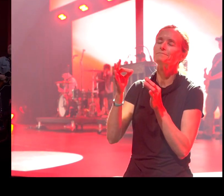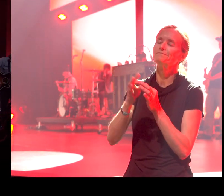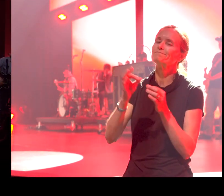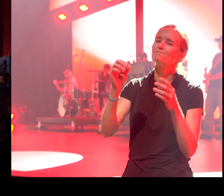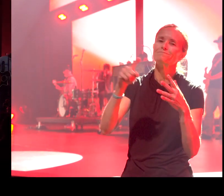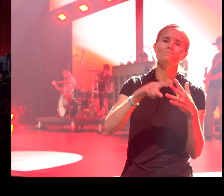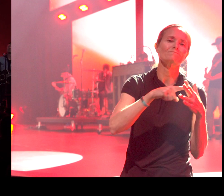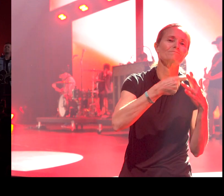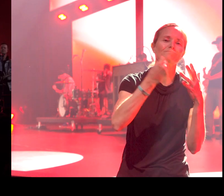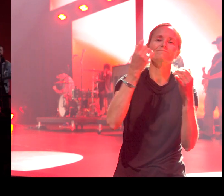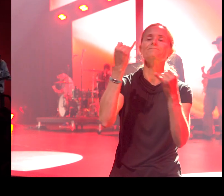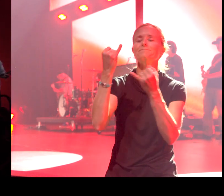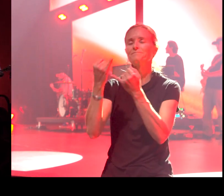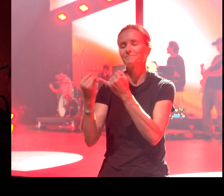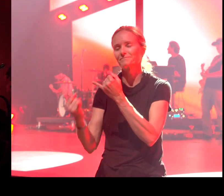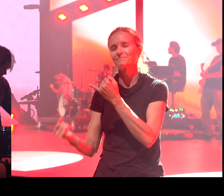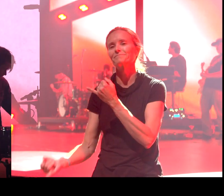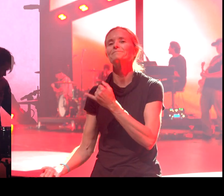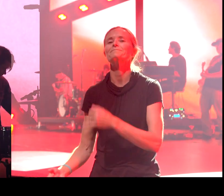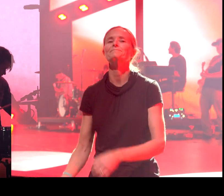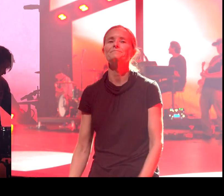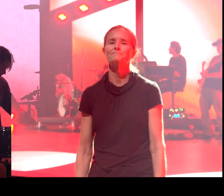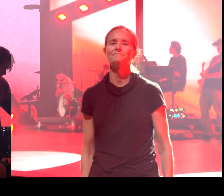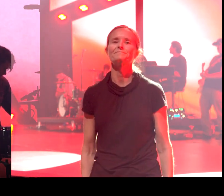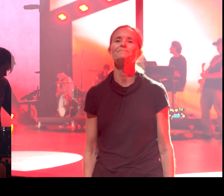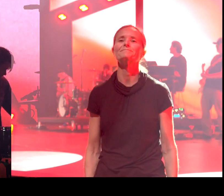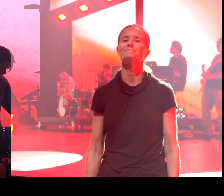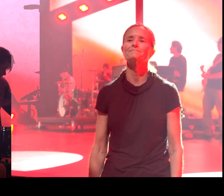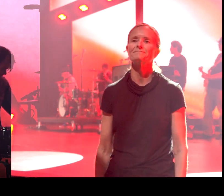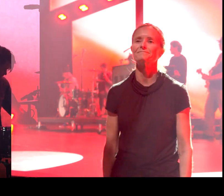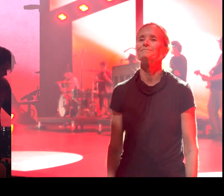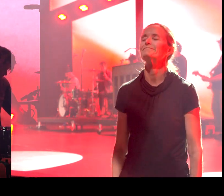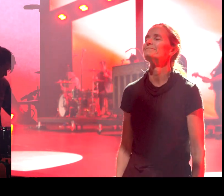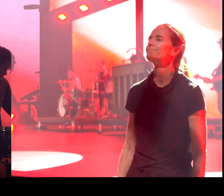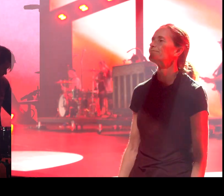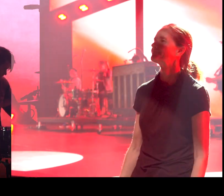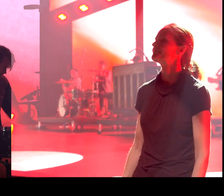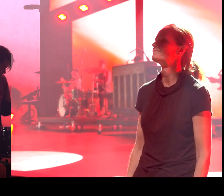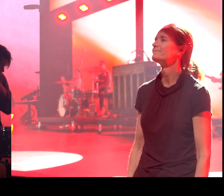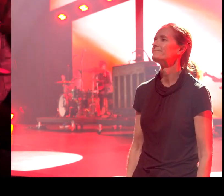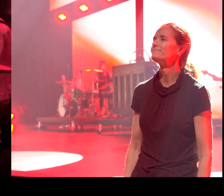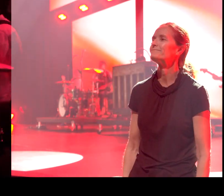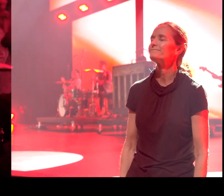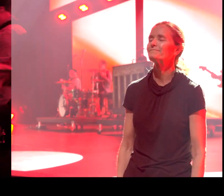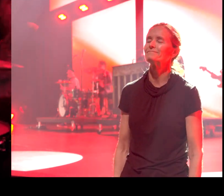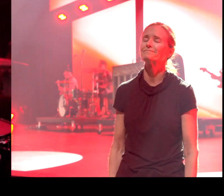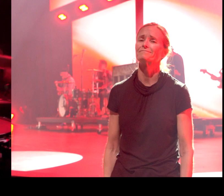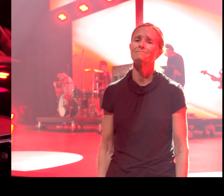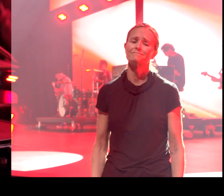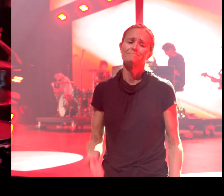God is faithful, beginning to end. Yes, he is.